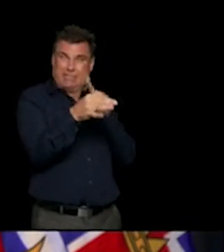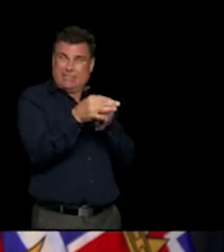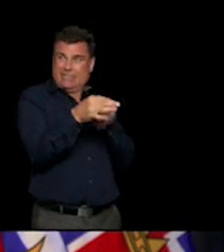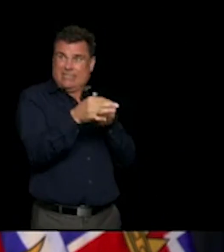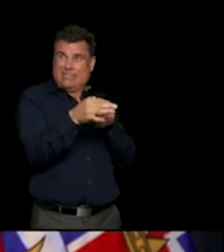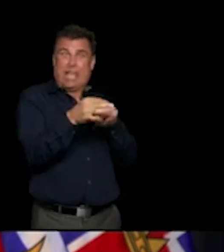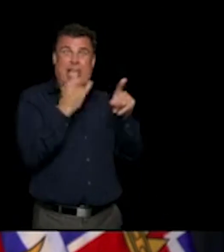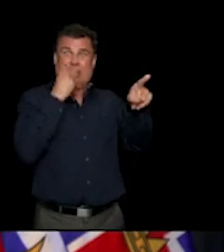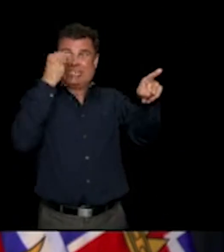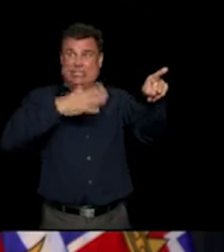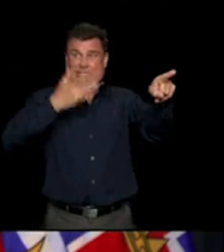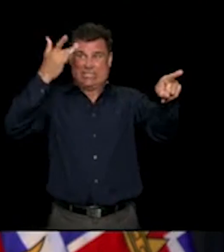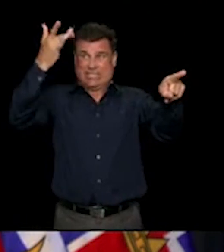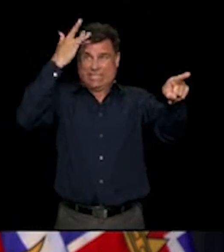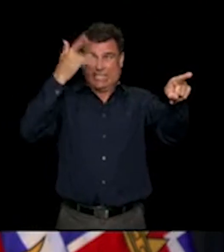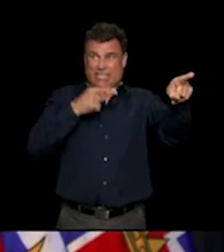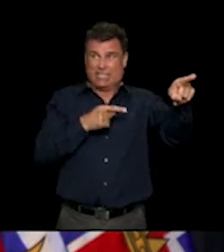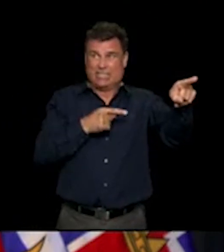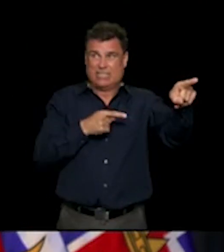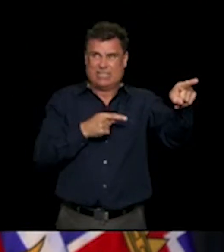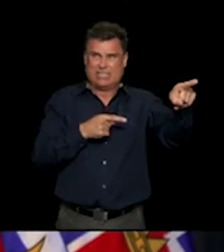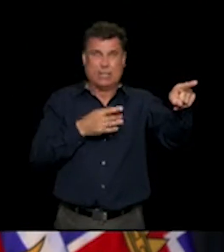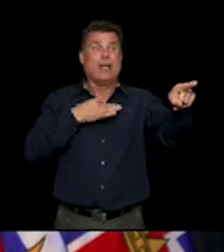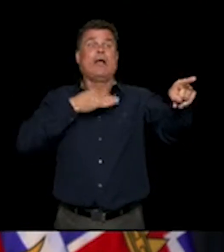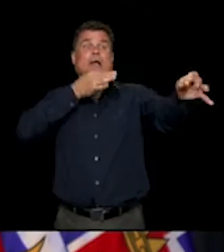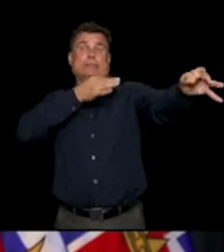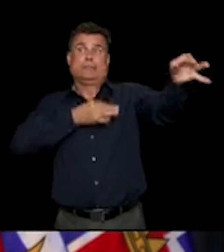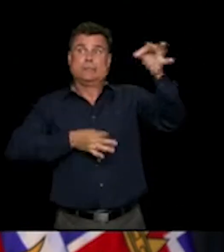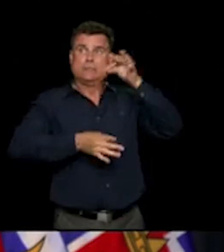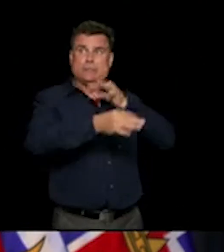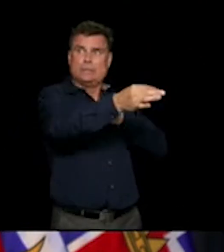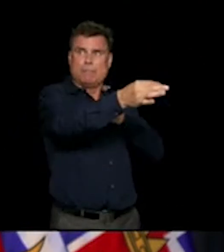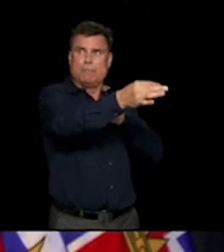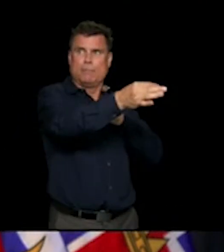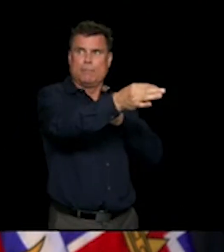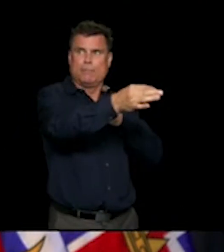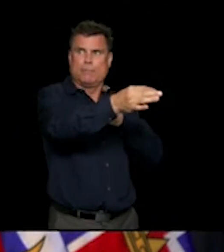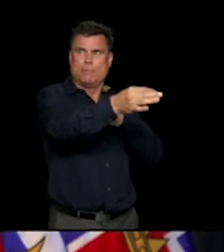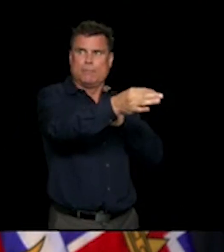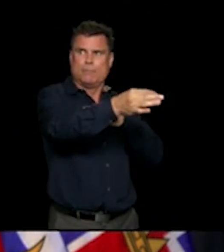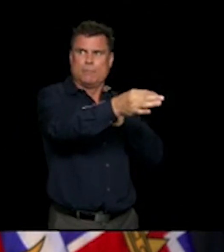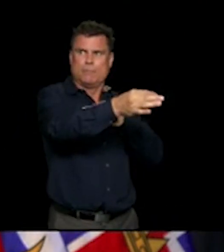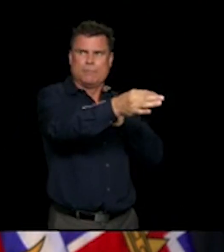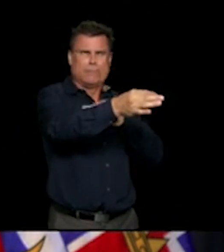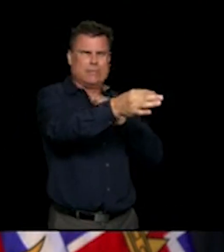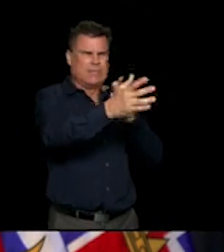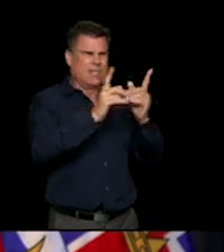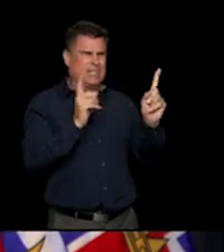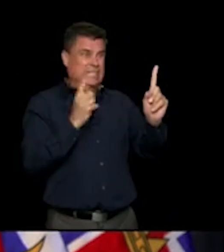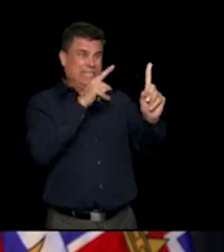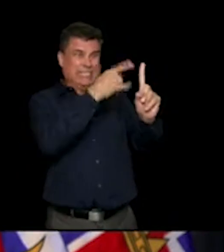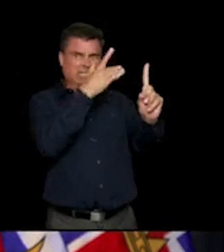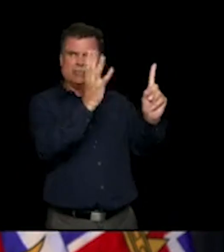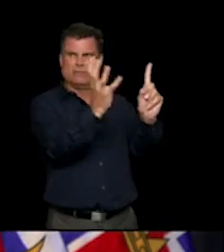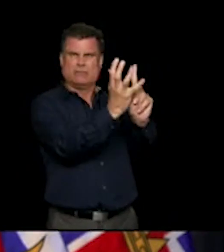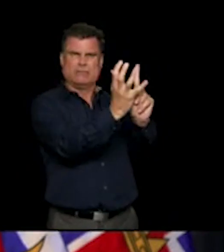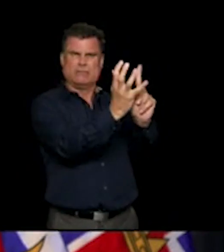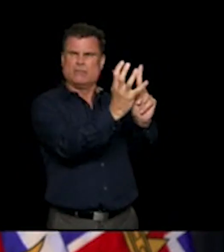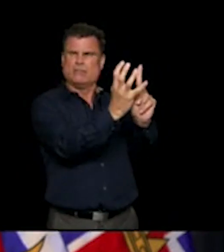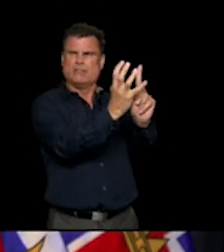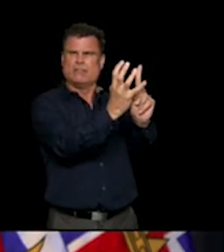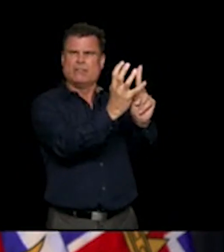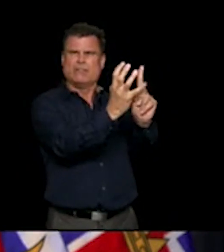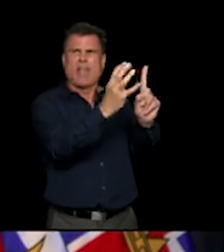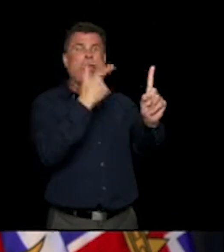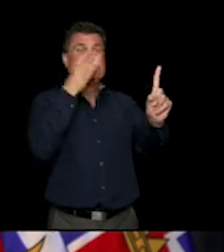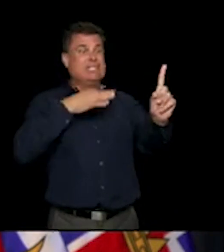for instance, if a teacher gets sick, how will a substitute teacher join that school for one day and